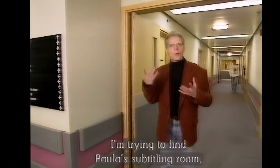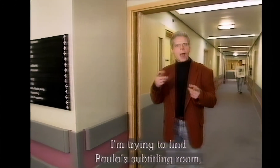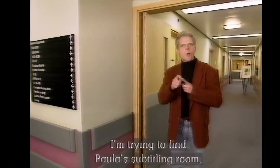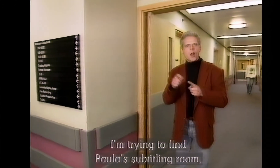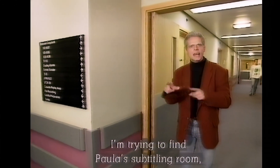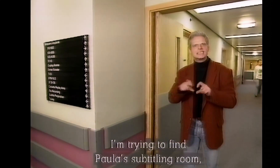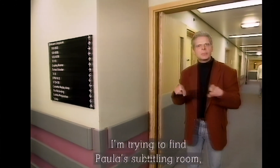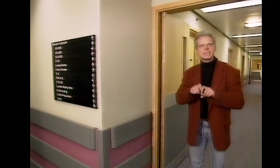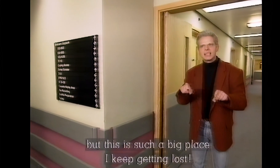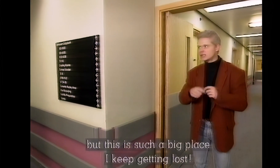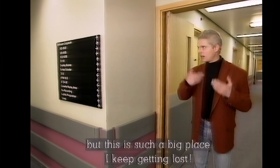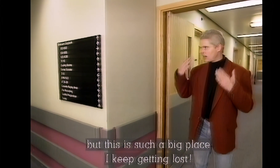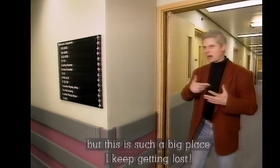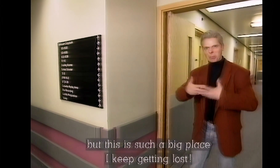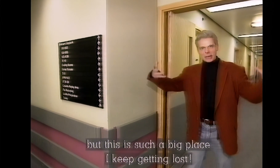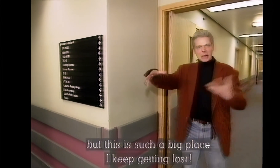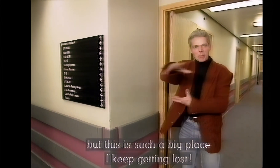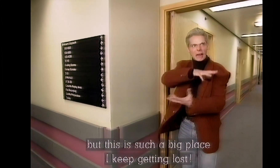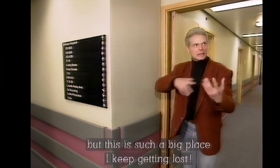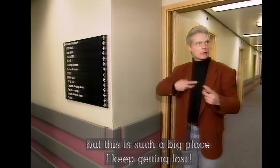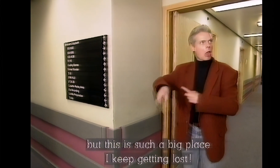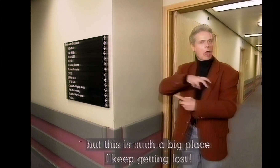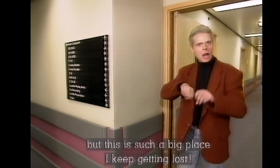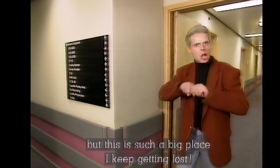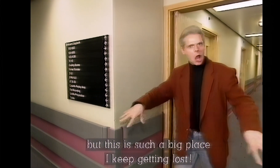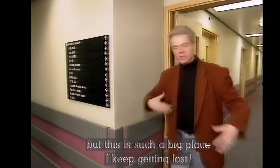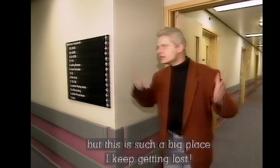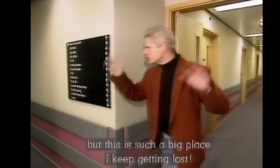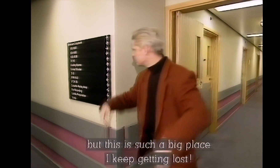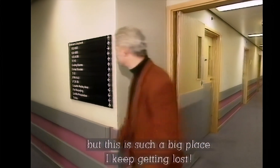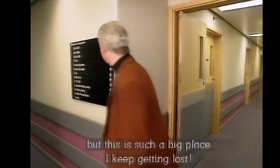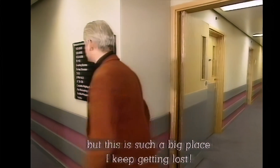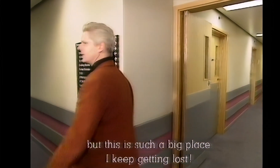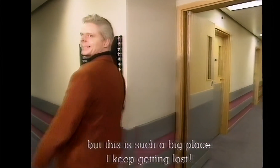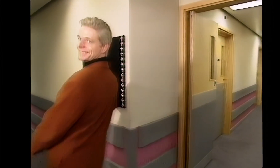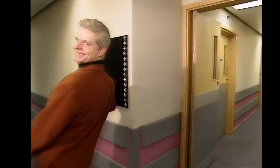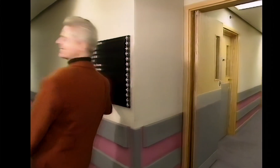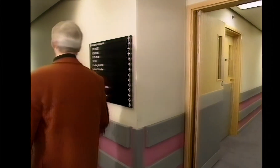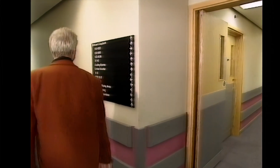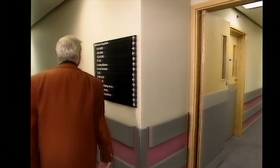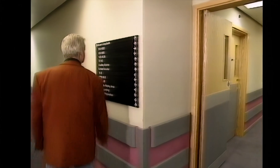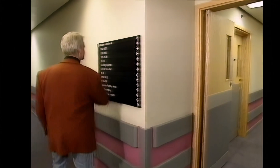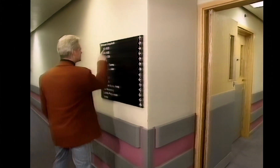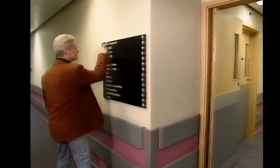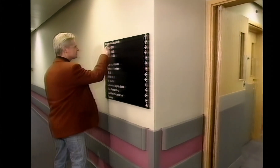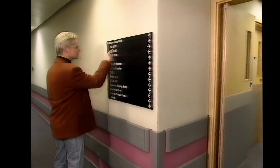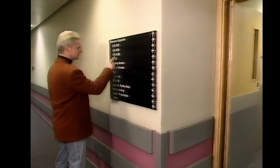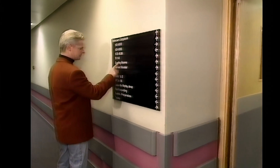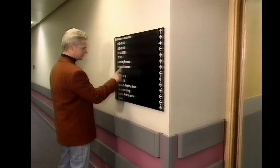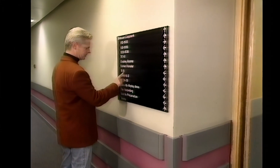I'm trying to find Paula's subtitling room, but this is such a big place. I keep getting lost. Ah, here we are.